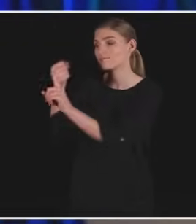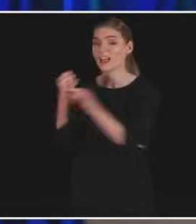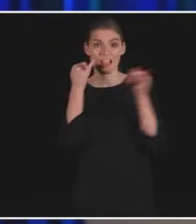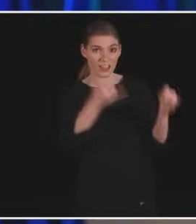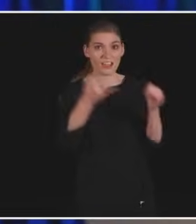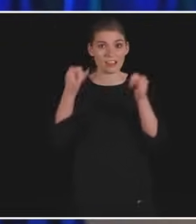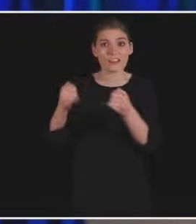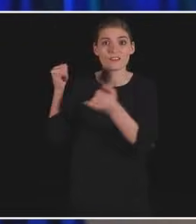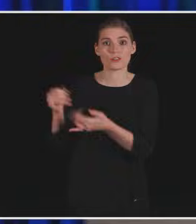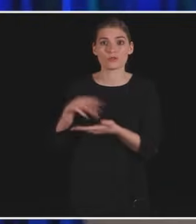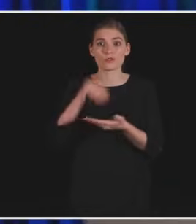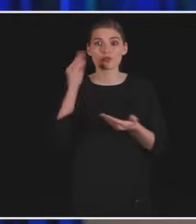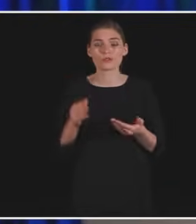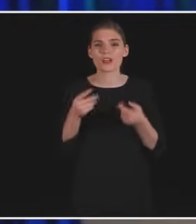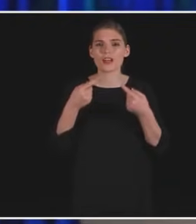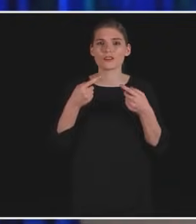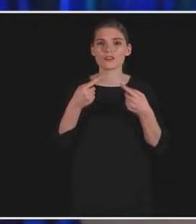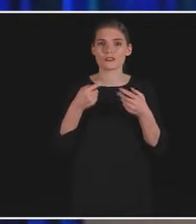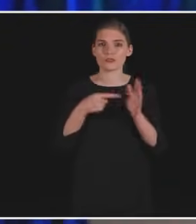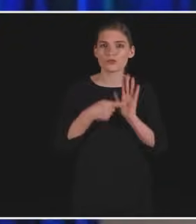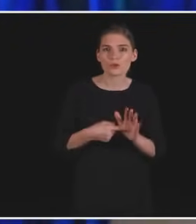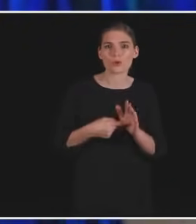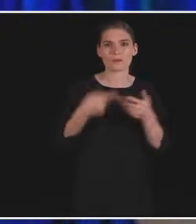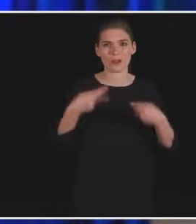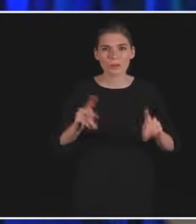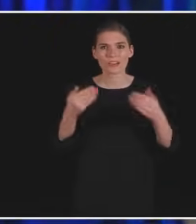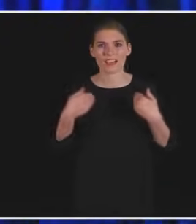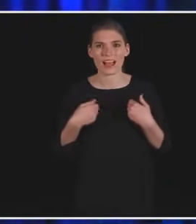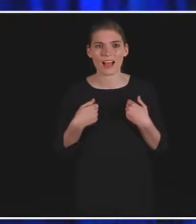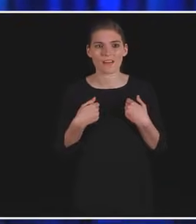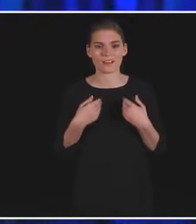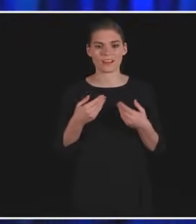all the opportunities that are out there and letting them learn